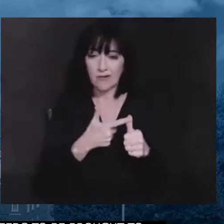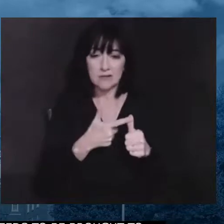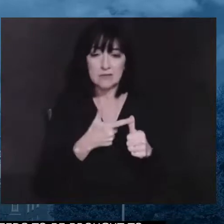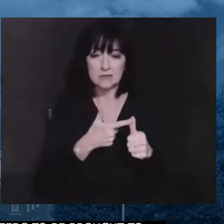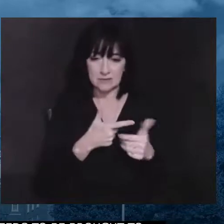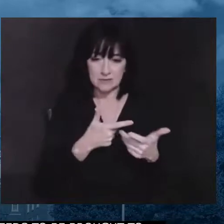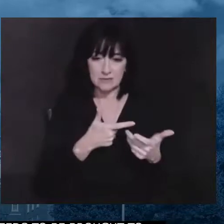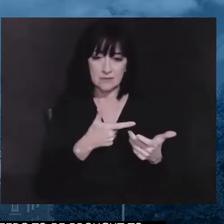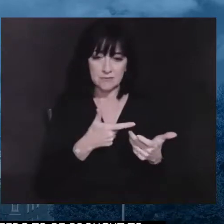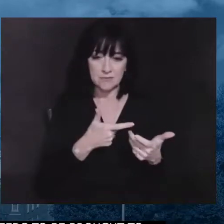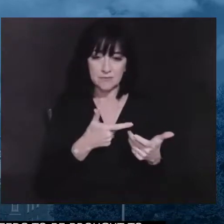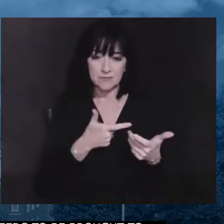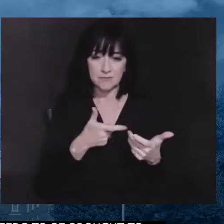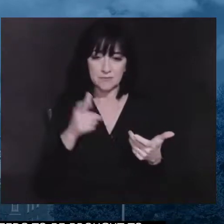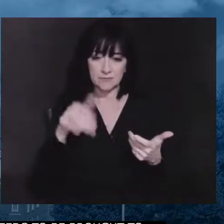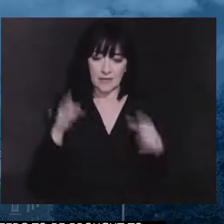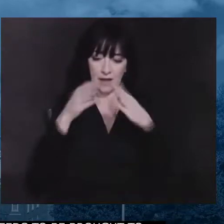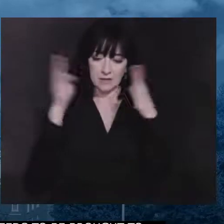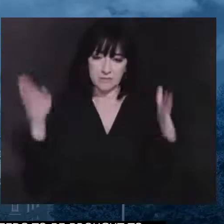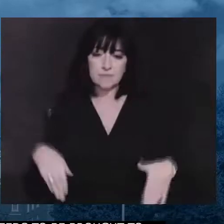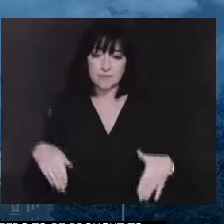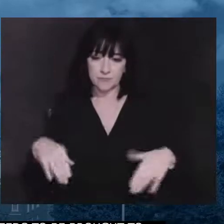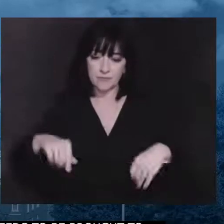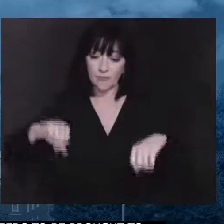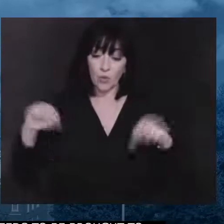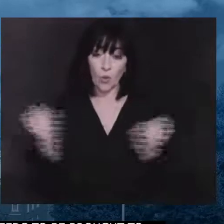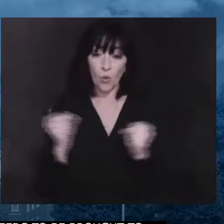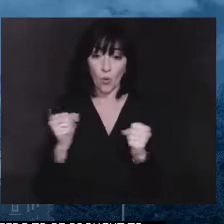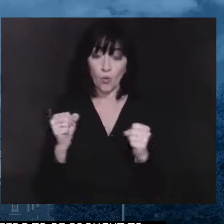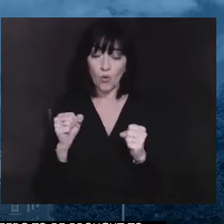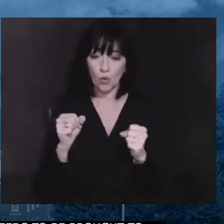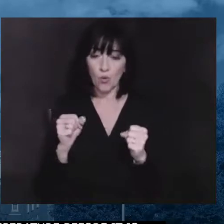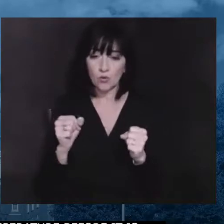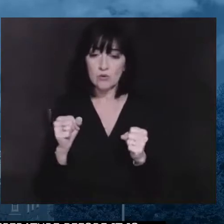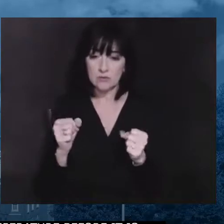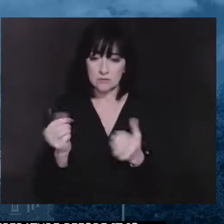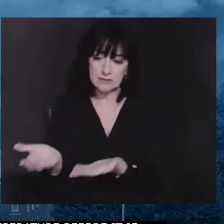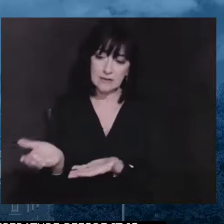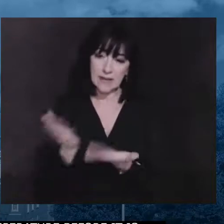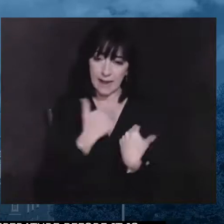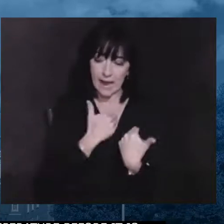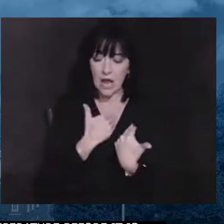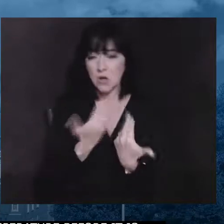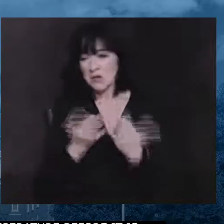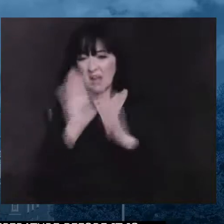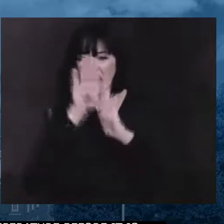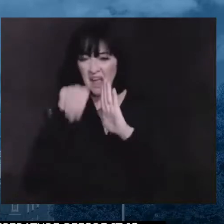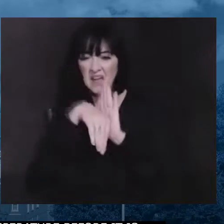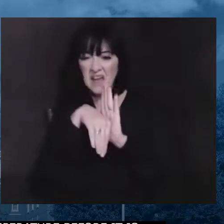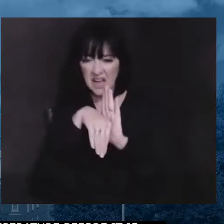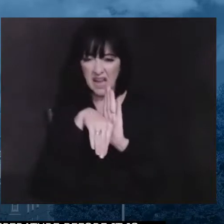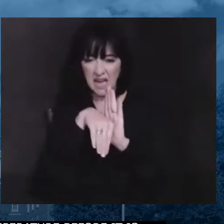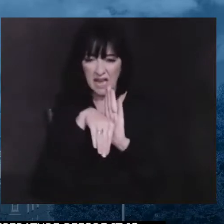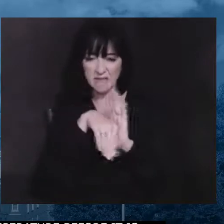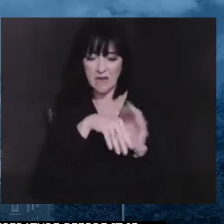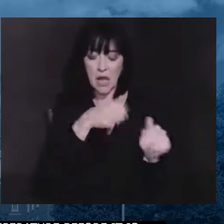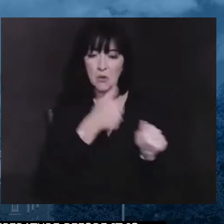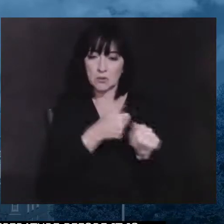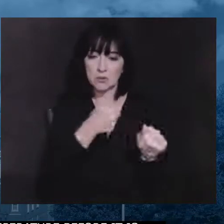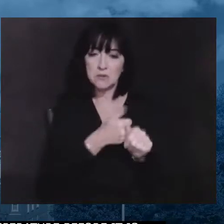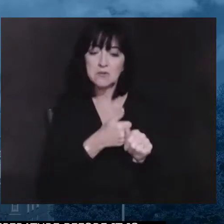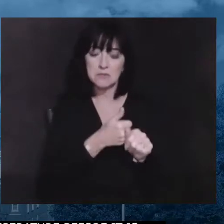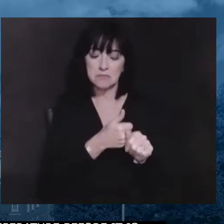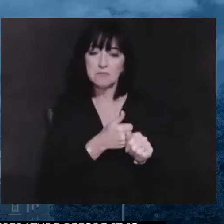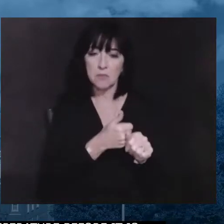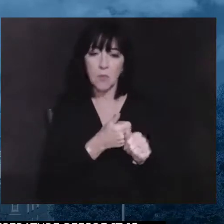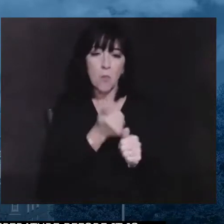out of the ultra cold unit, it takes about 30 minutes for it to be at room